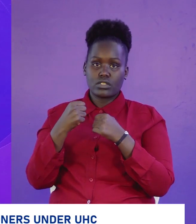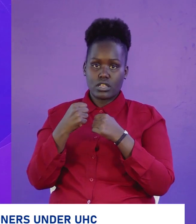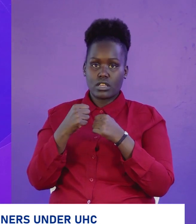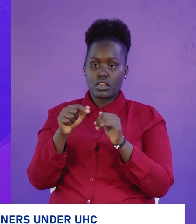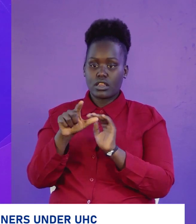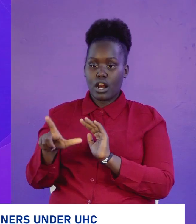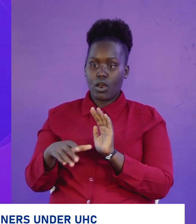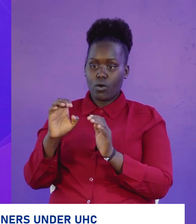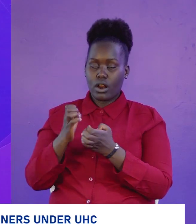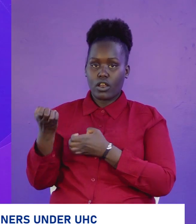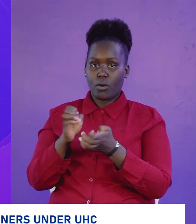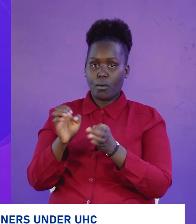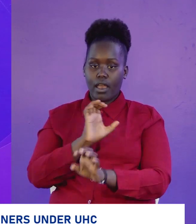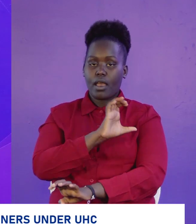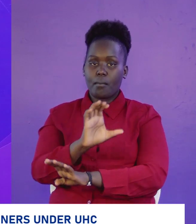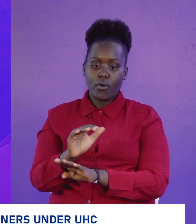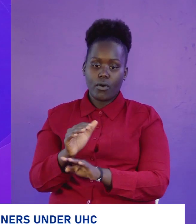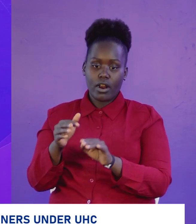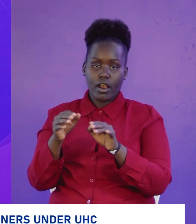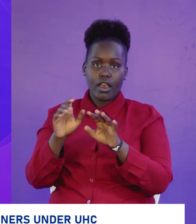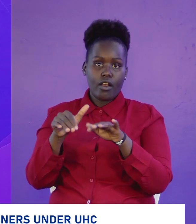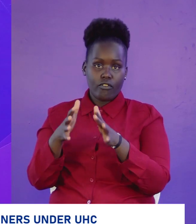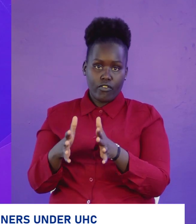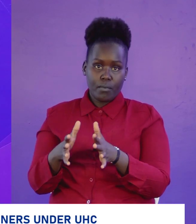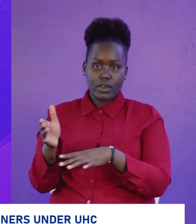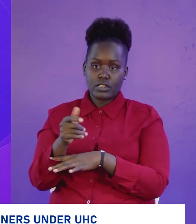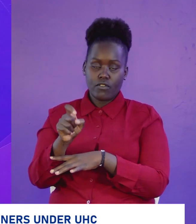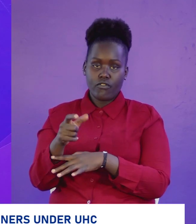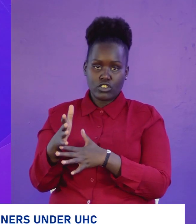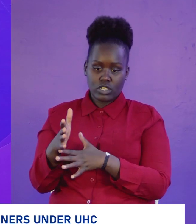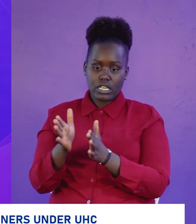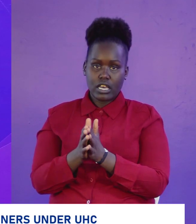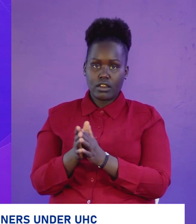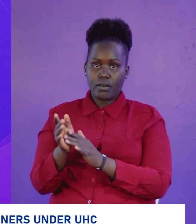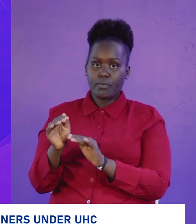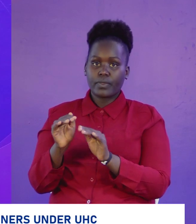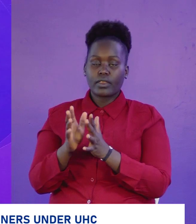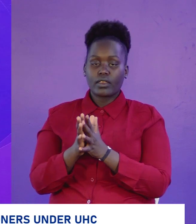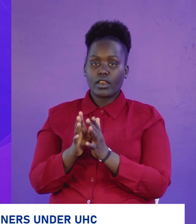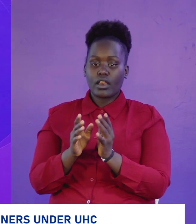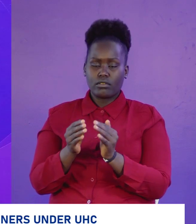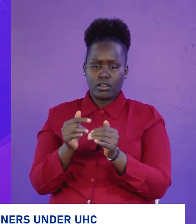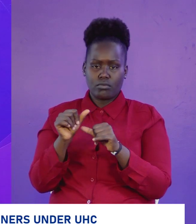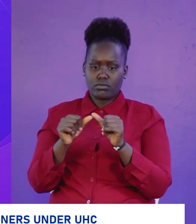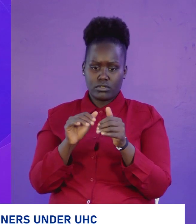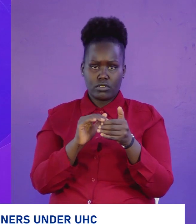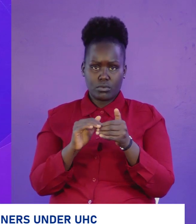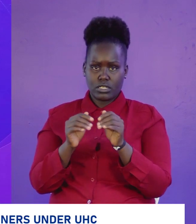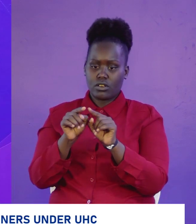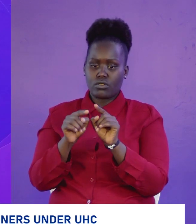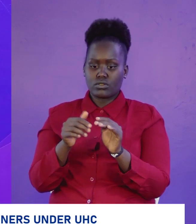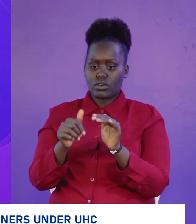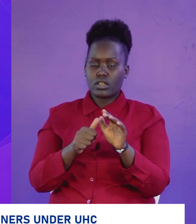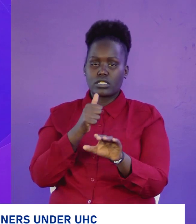by empowering farmers, fishers, and pastoralists. The initiative focuses on revitalizing cooperatives and